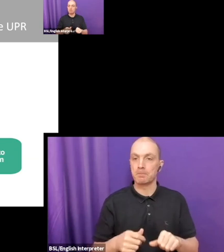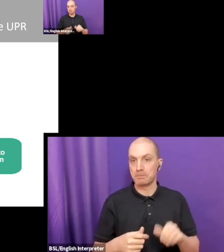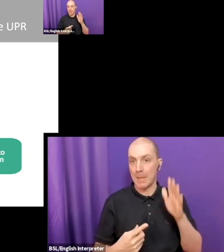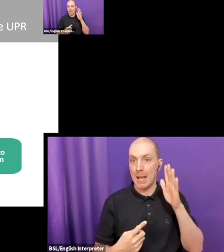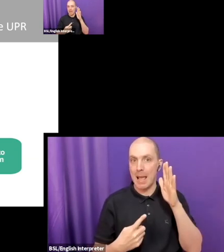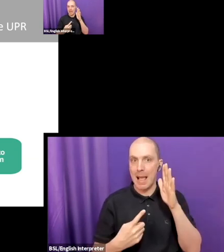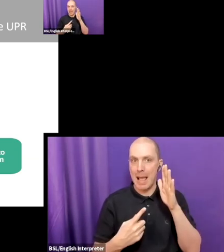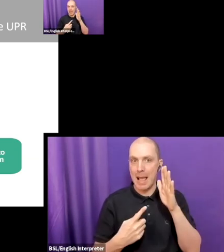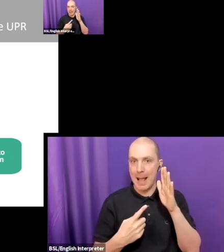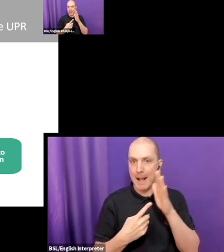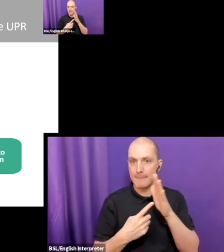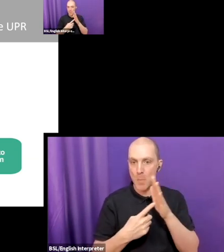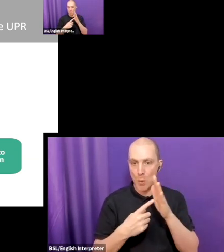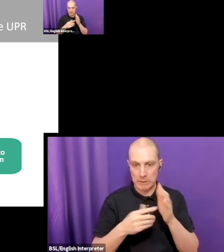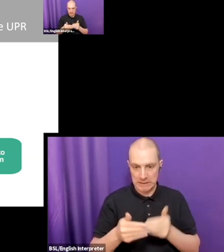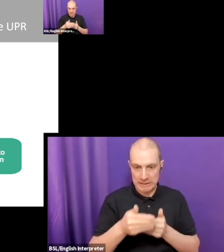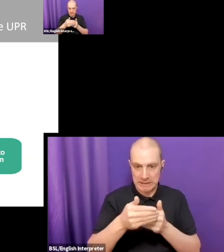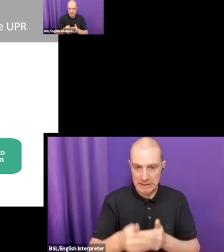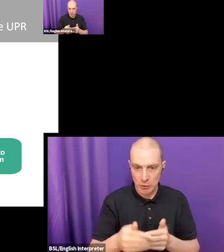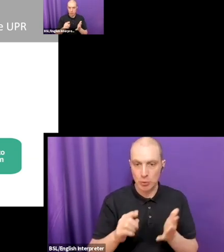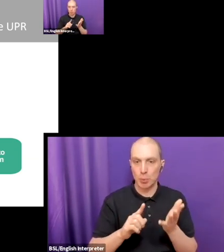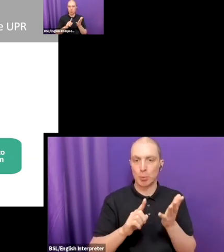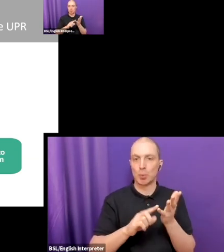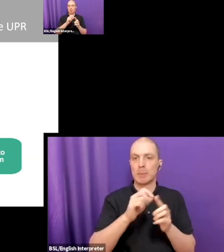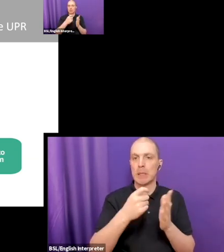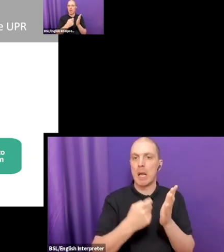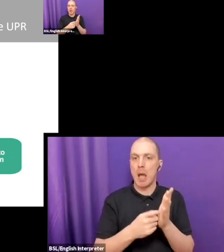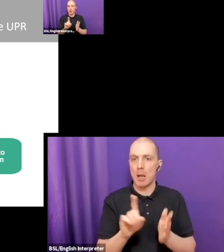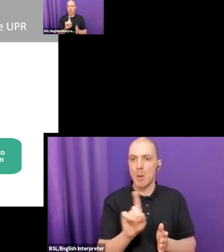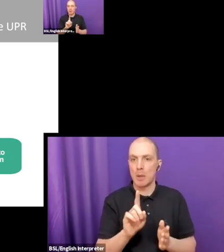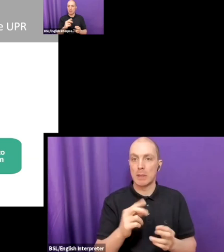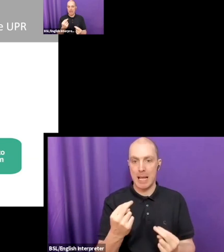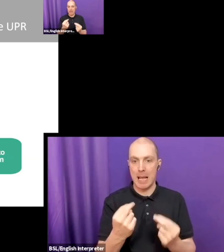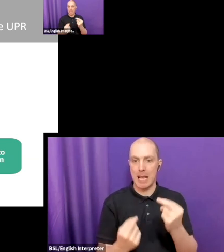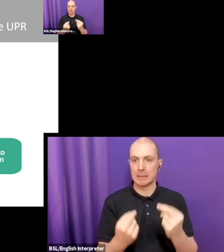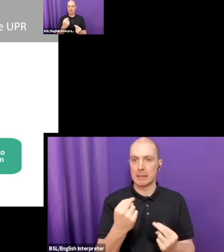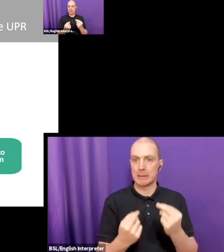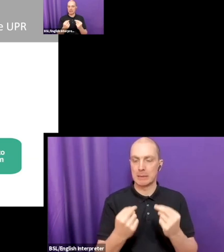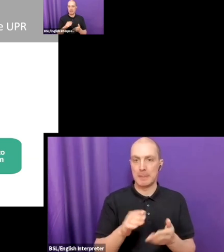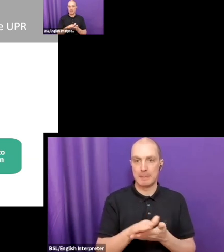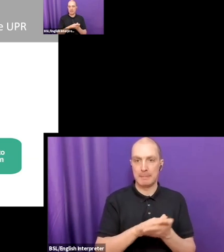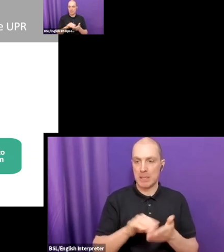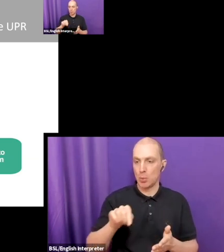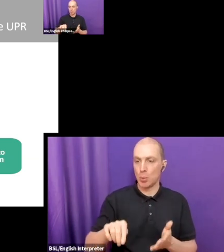the UPR is the moment of the exam, the moment in which UK